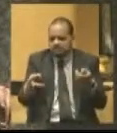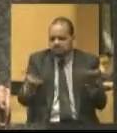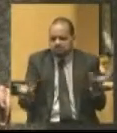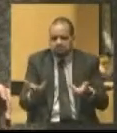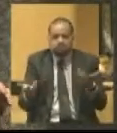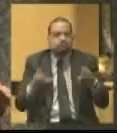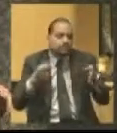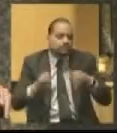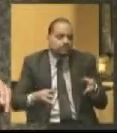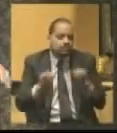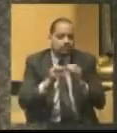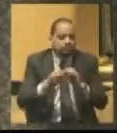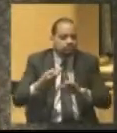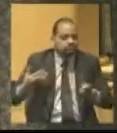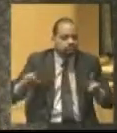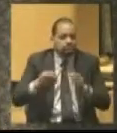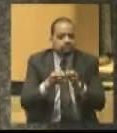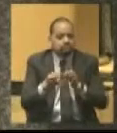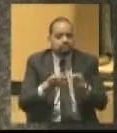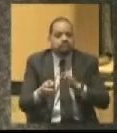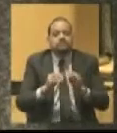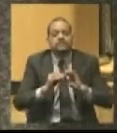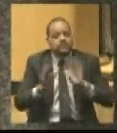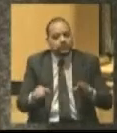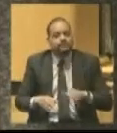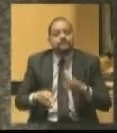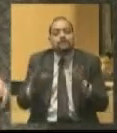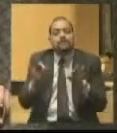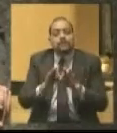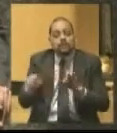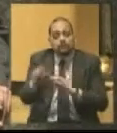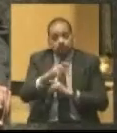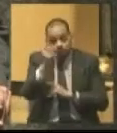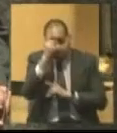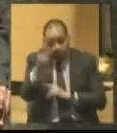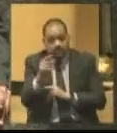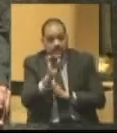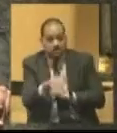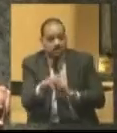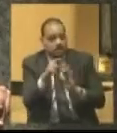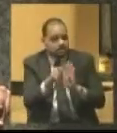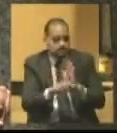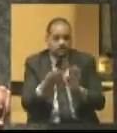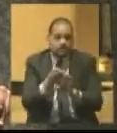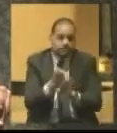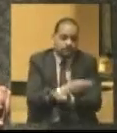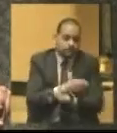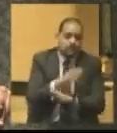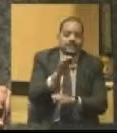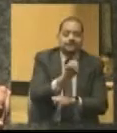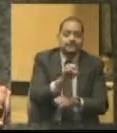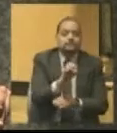understand something else about Union emancipation policy before the proclamation. So let's go back one last time to